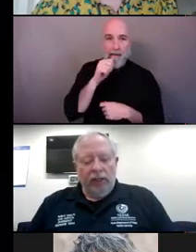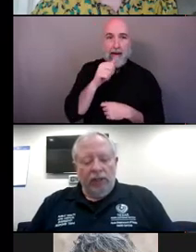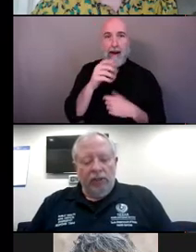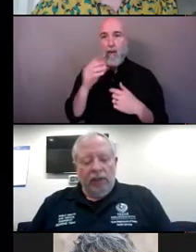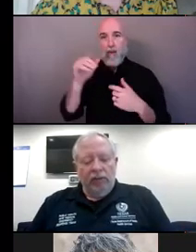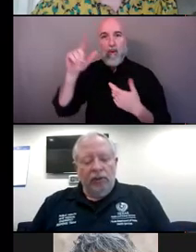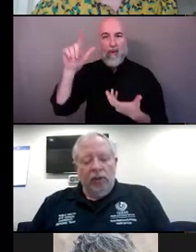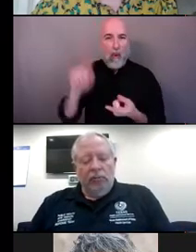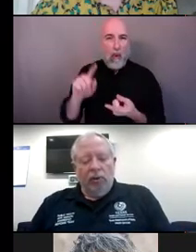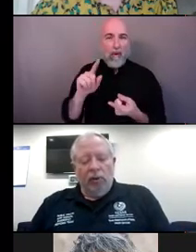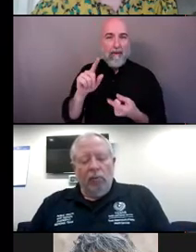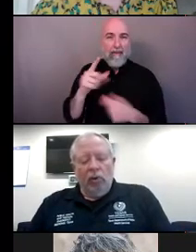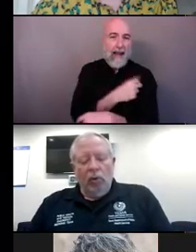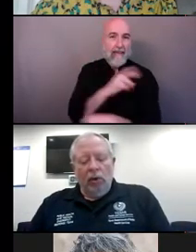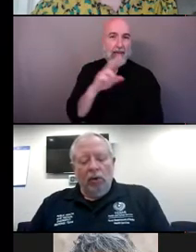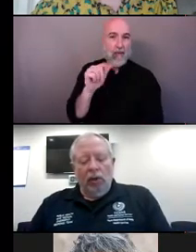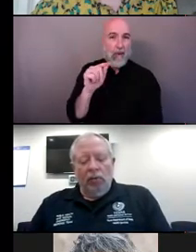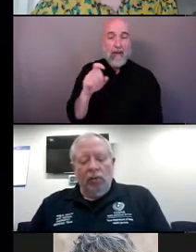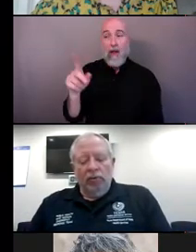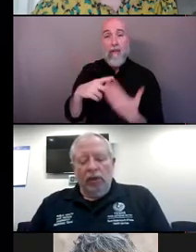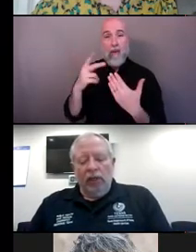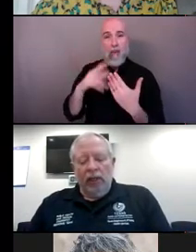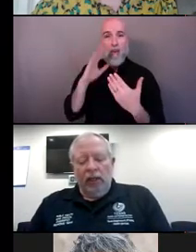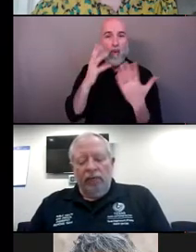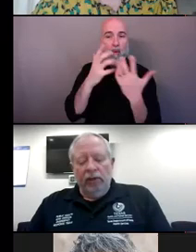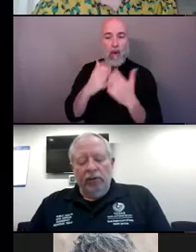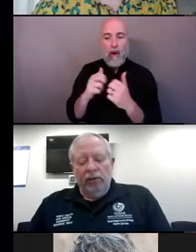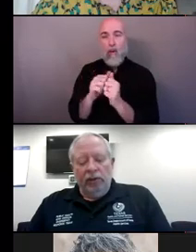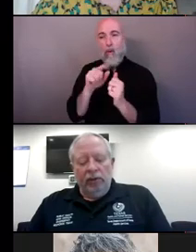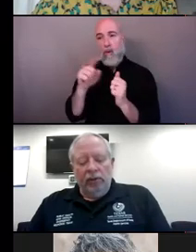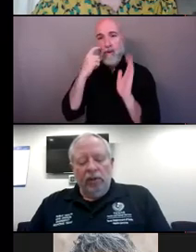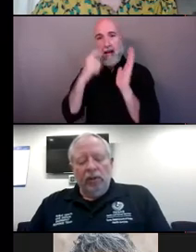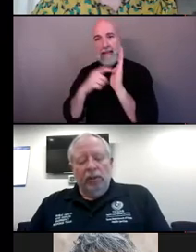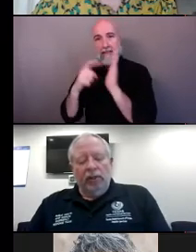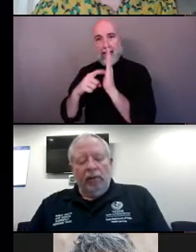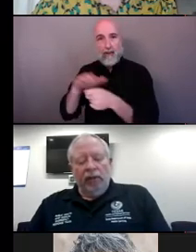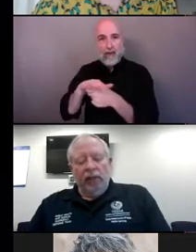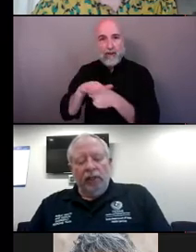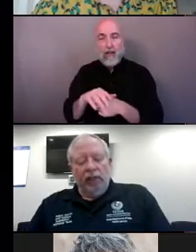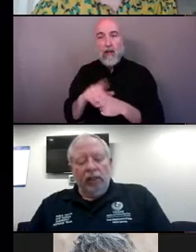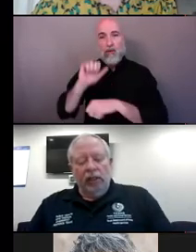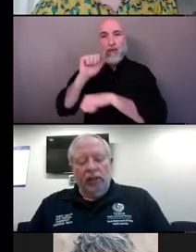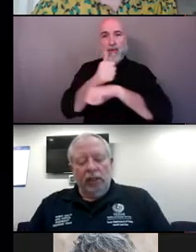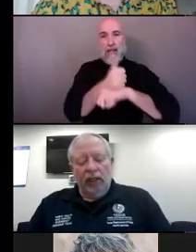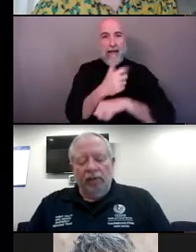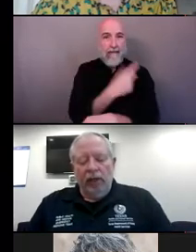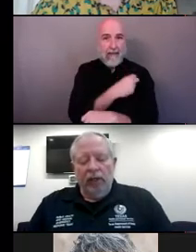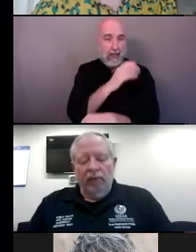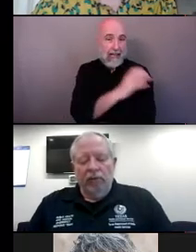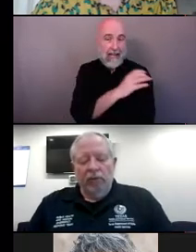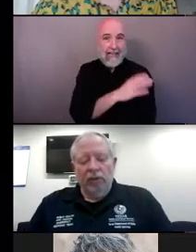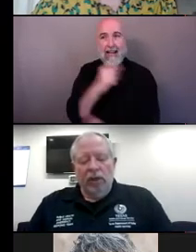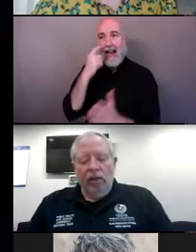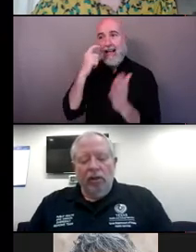lower vaccination rates. The program will work with those identified jurisdictions to set up vaccination clinics and